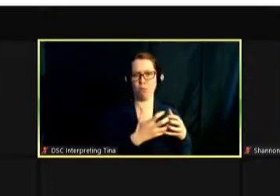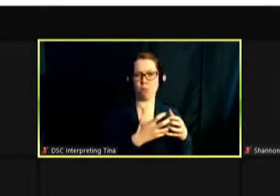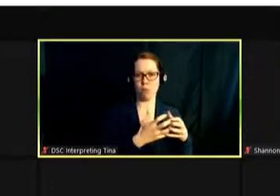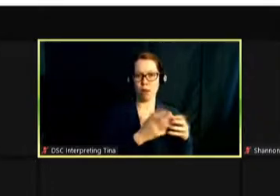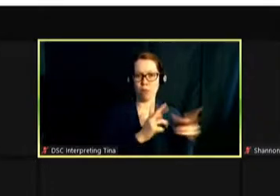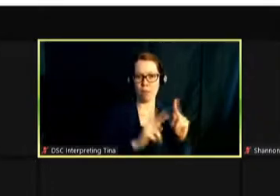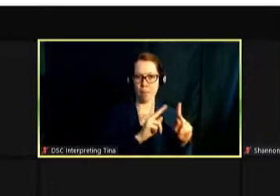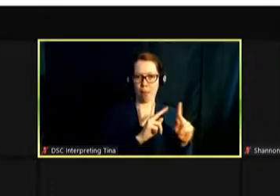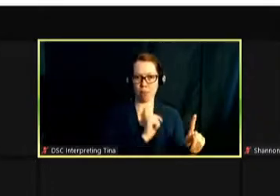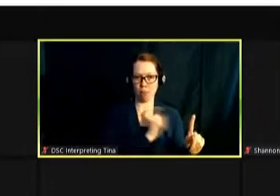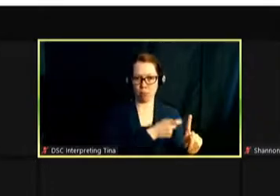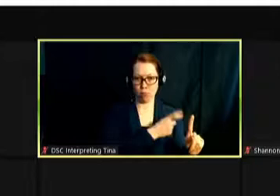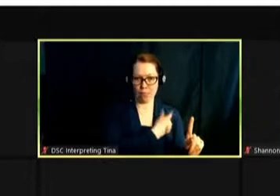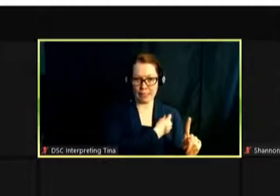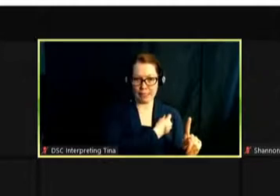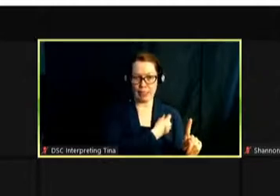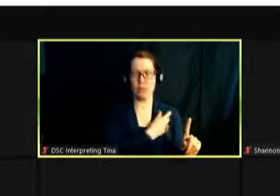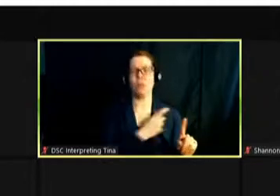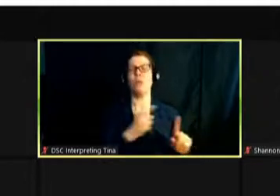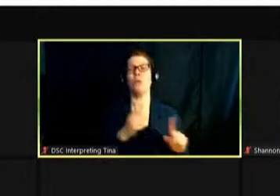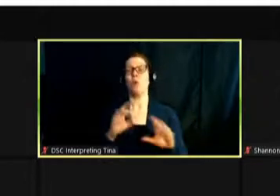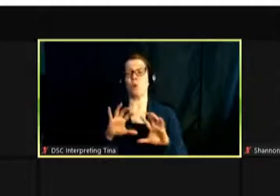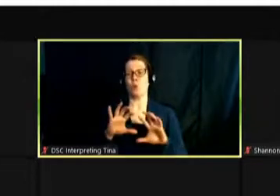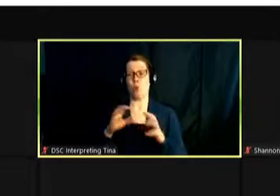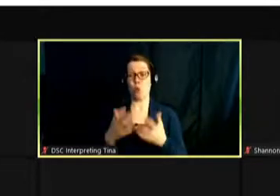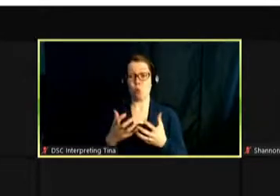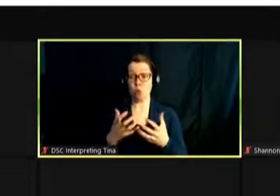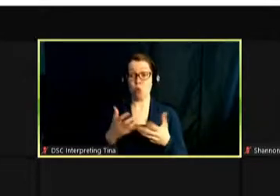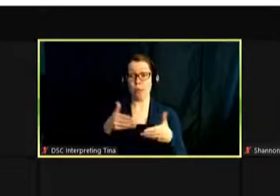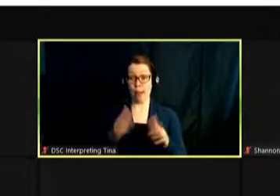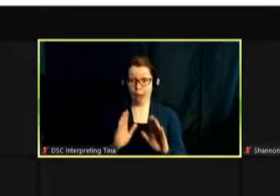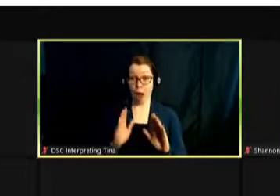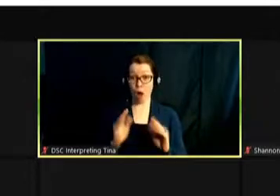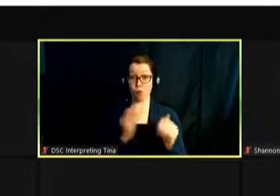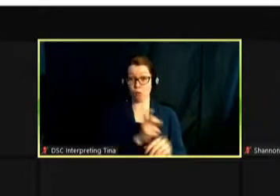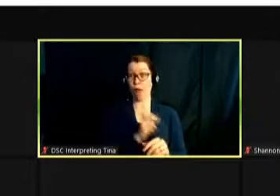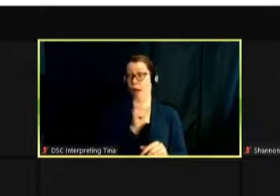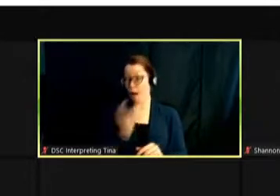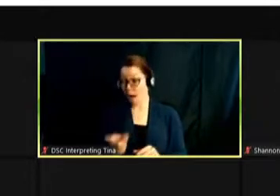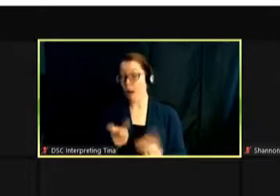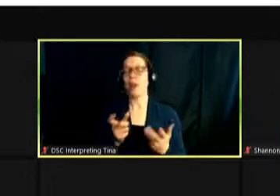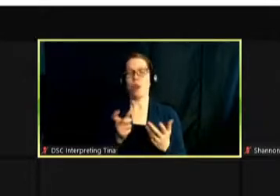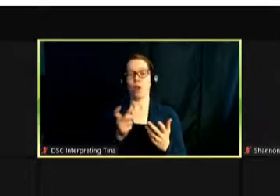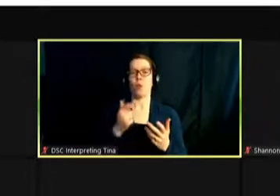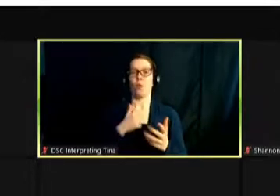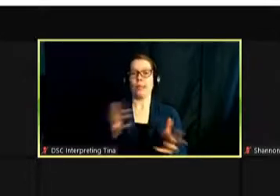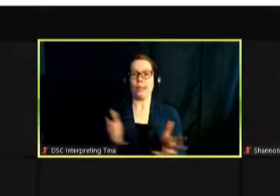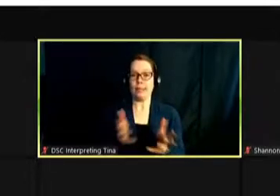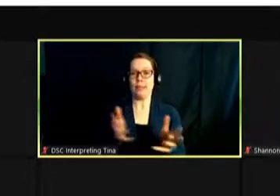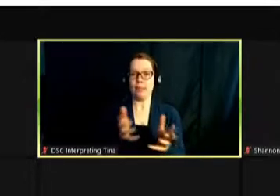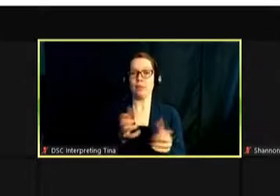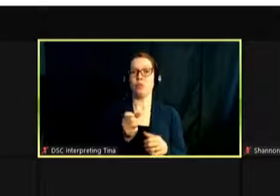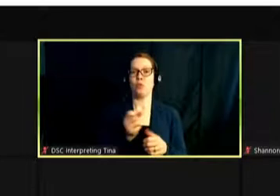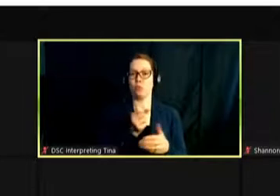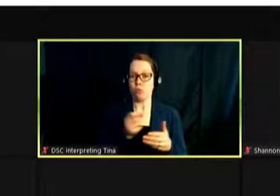as soon as a group is allowed to get vaccinated, we want to make sure that we push to get them into one of our clinics and